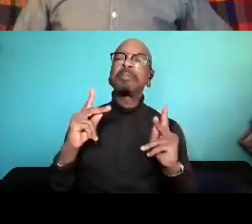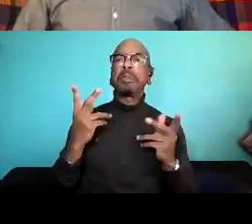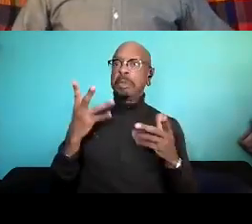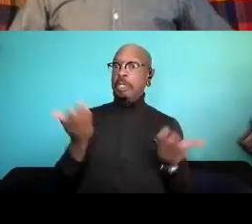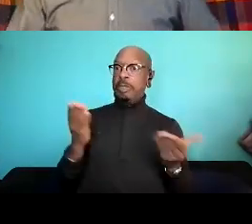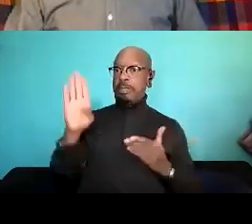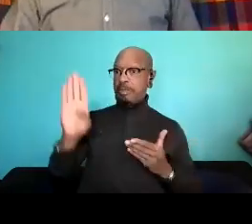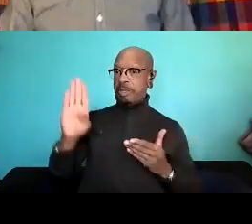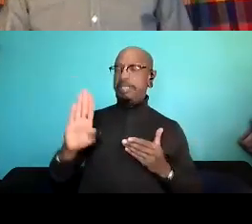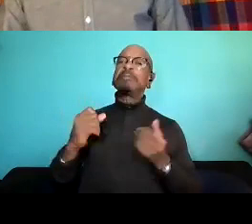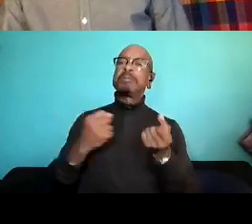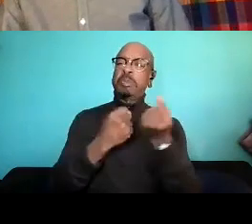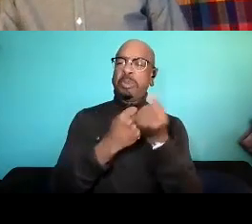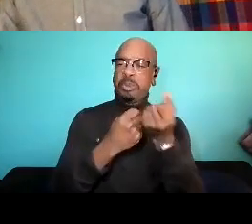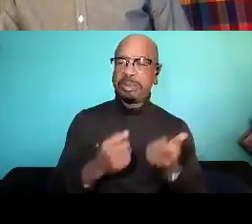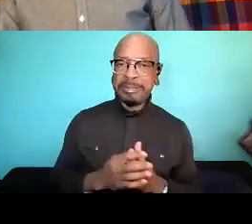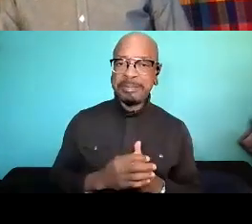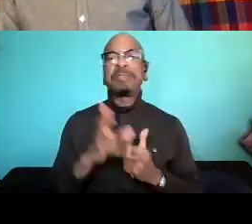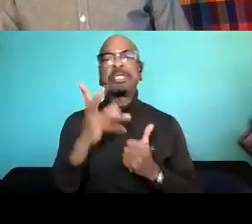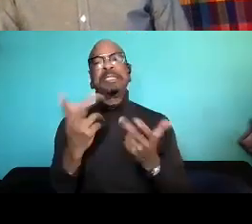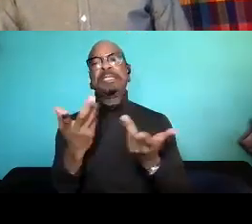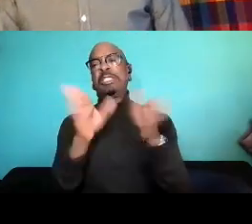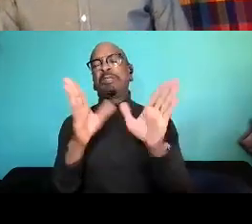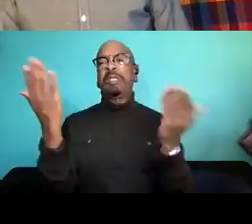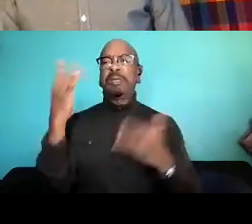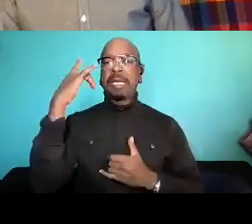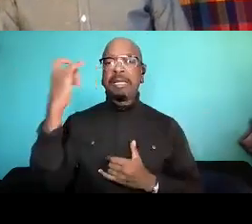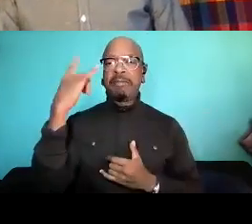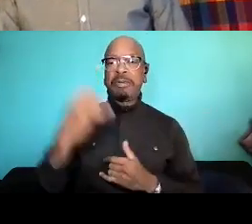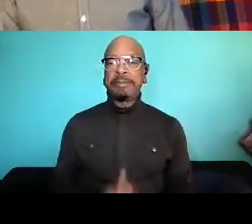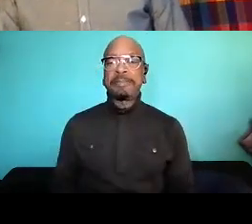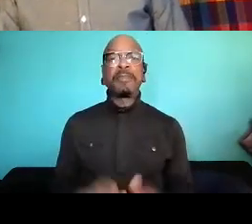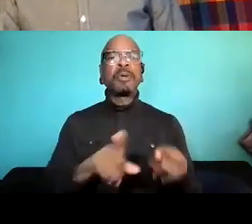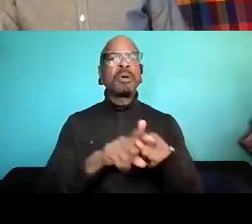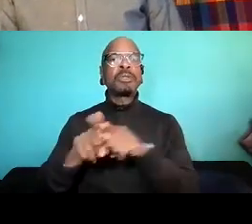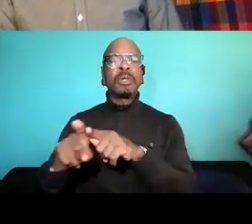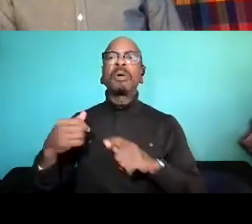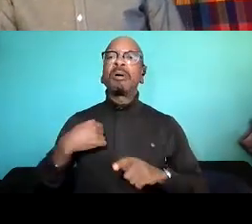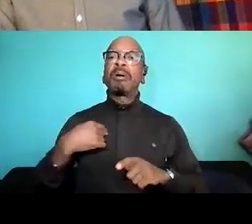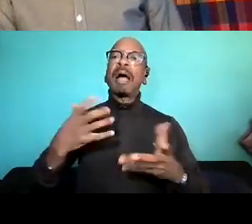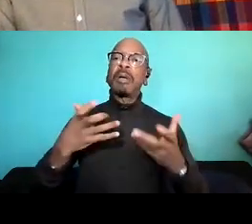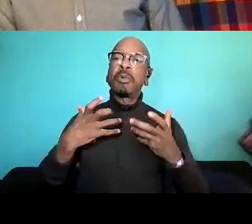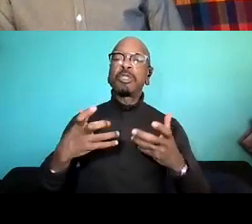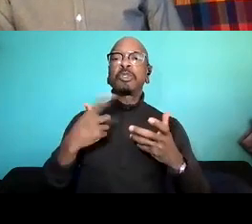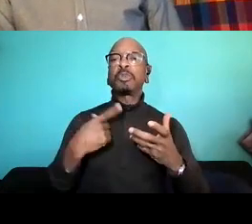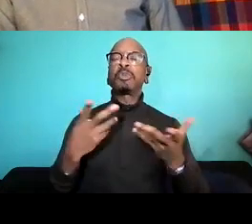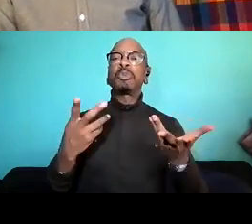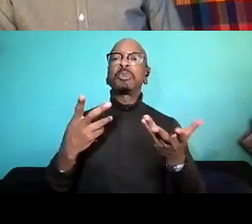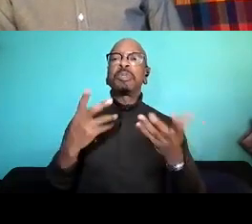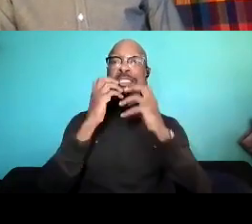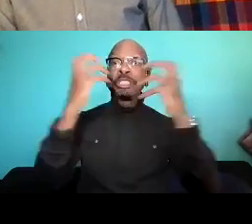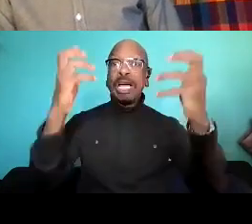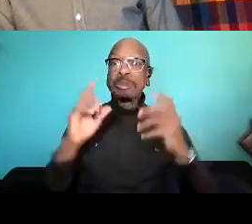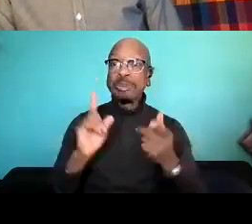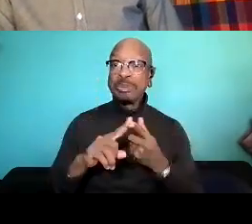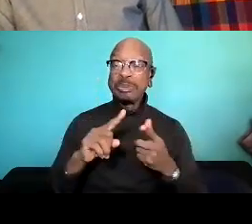growth of worker cooperatives across the state. Also wanted to give a shout out and thank all of the